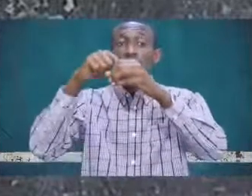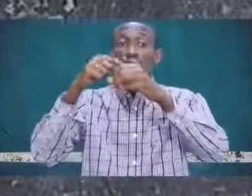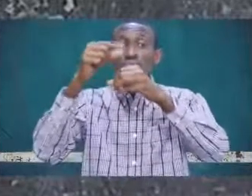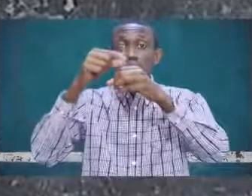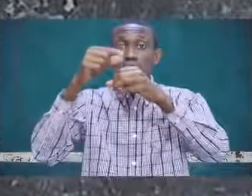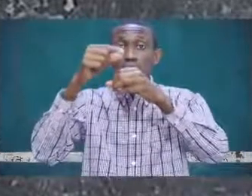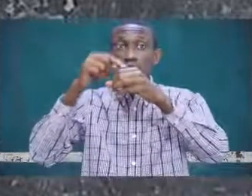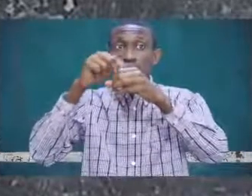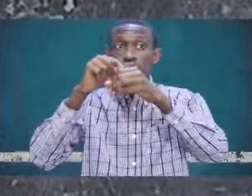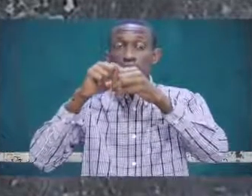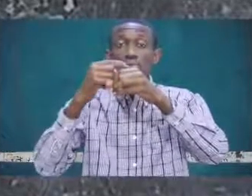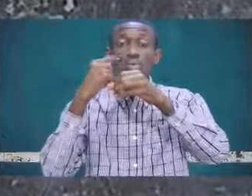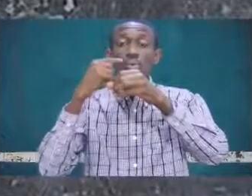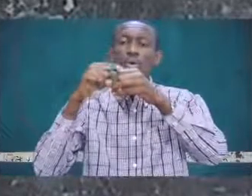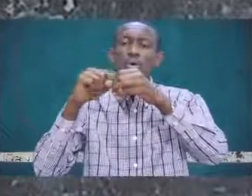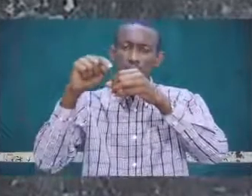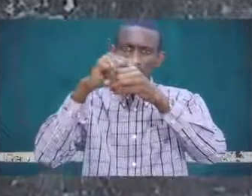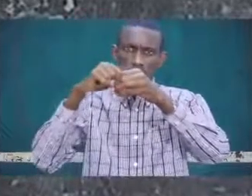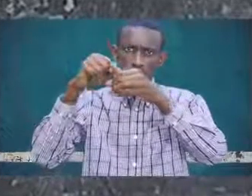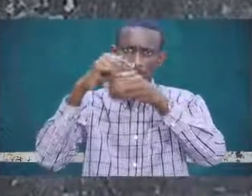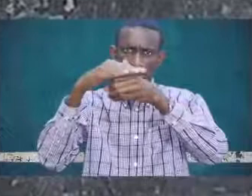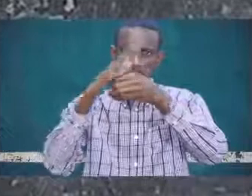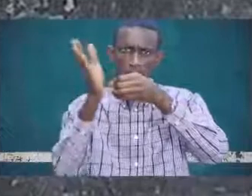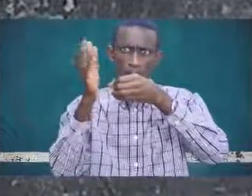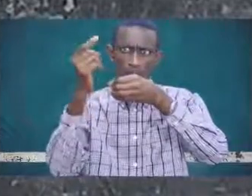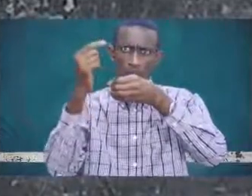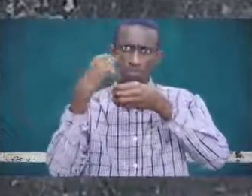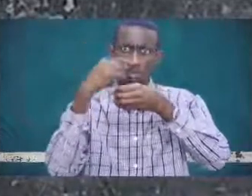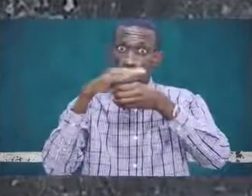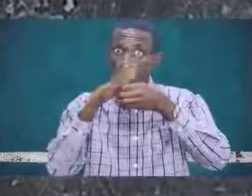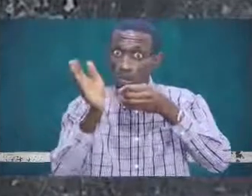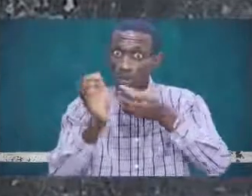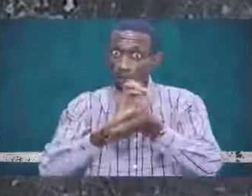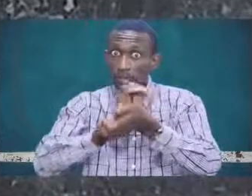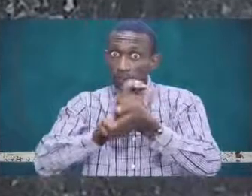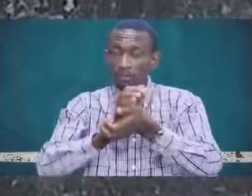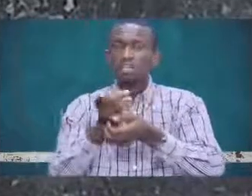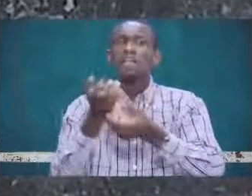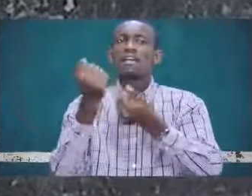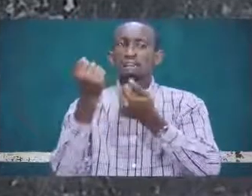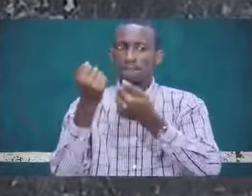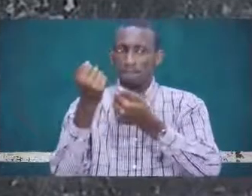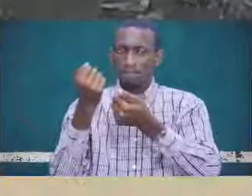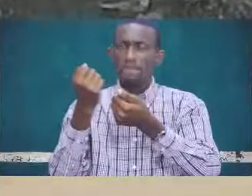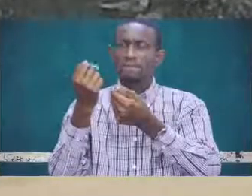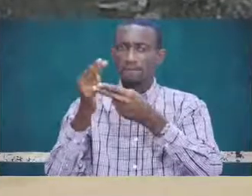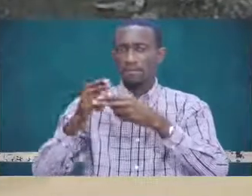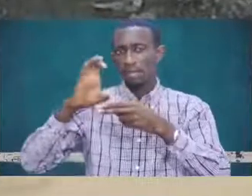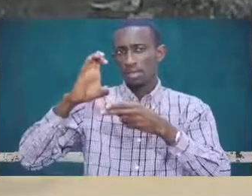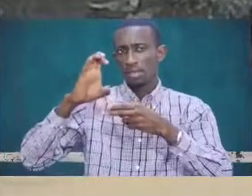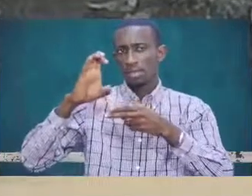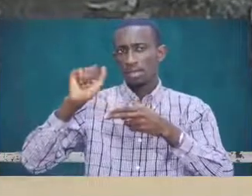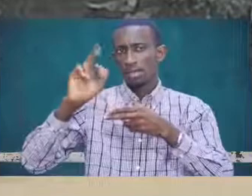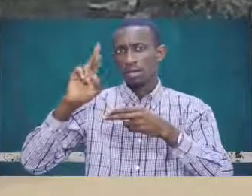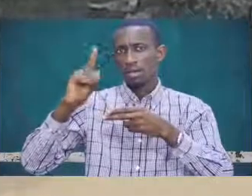where the esophagus opens the stomach. So opening the stomach, we have a cardiac sphincter. It opens and food is going to move from